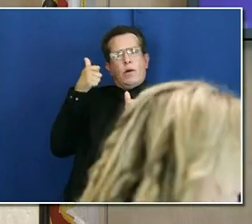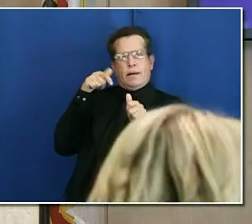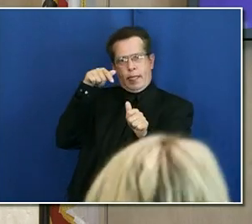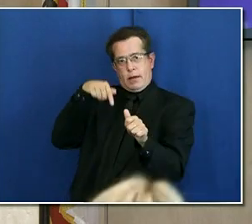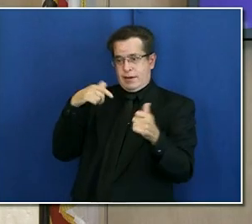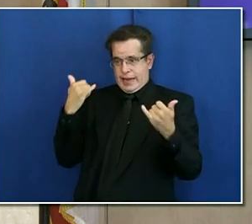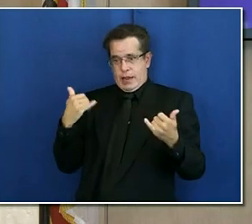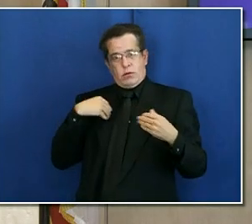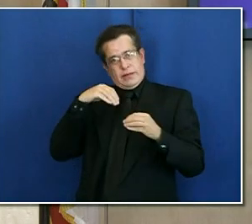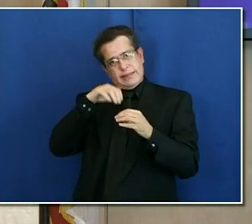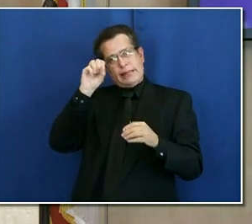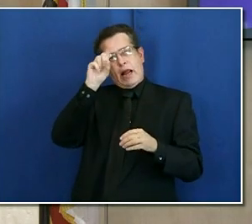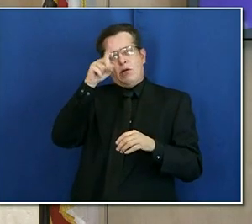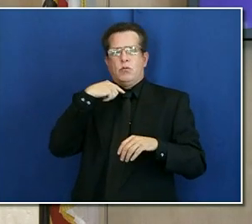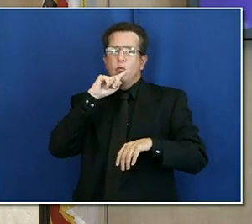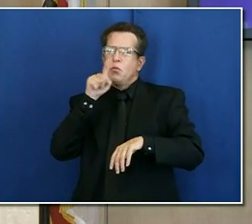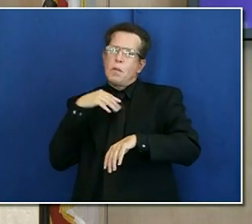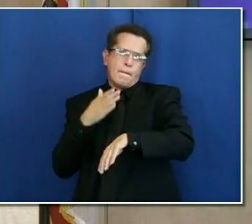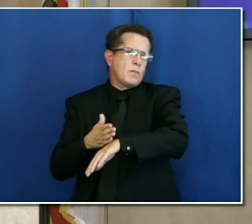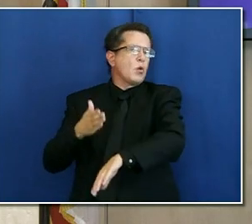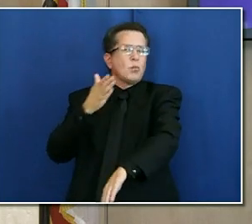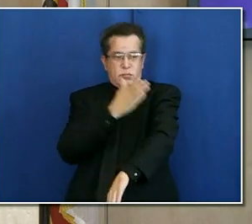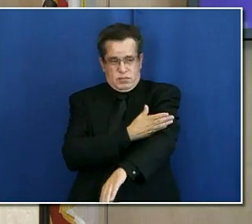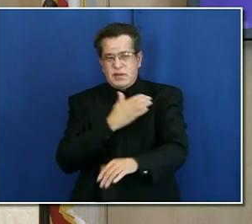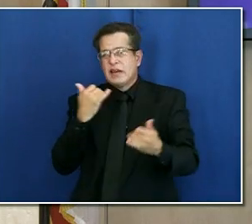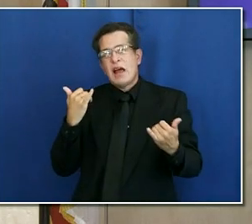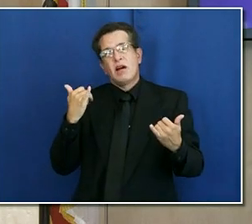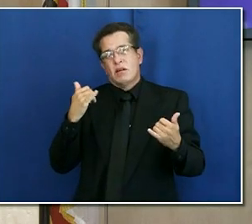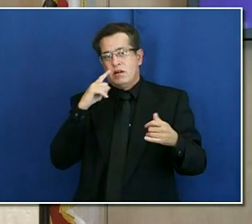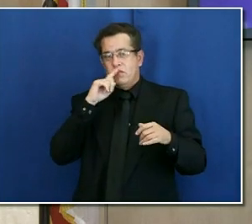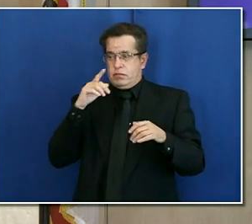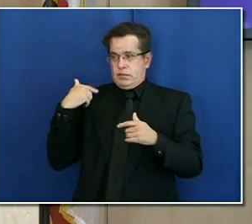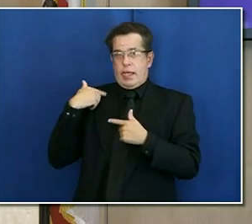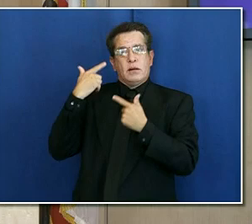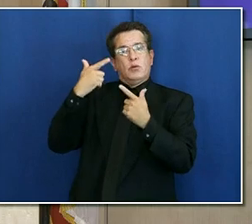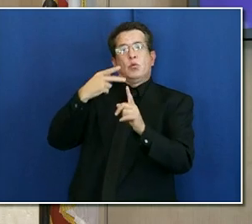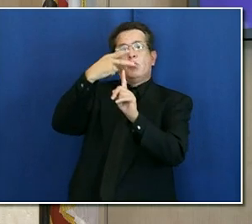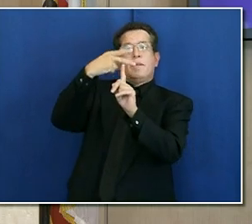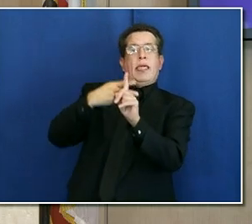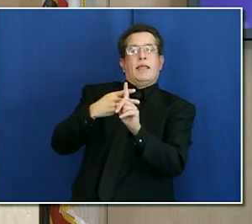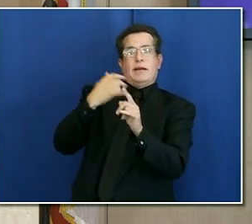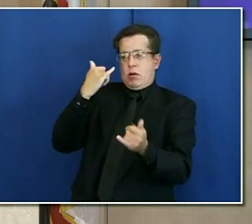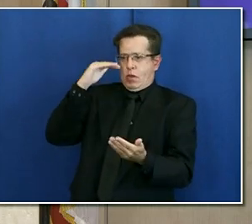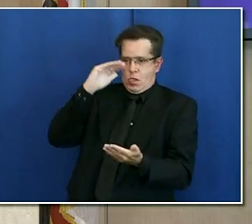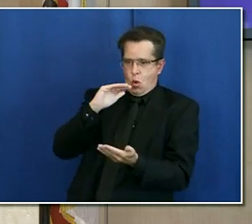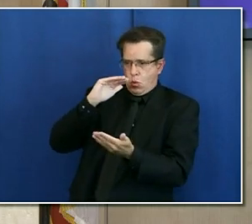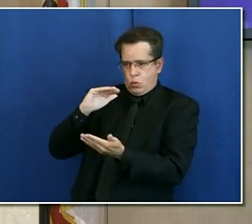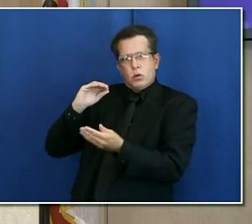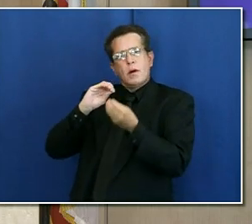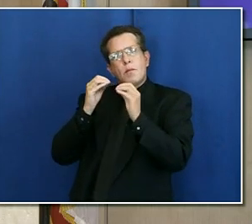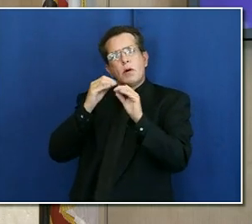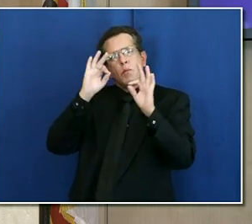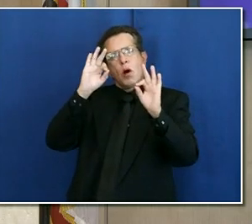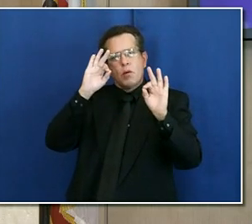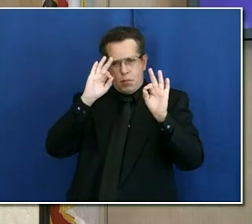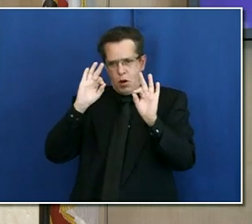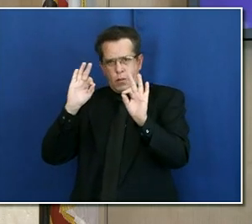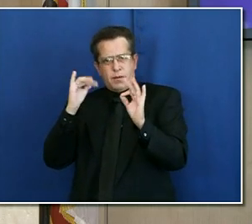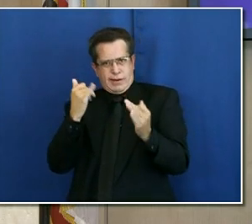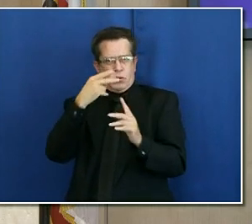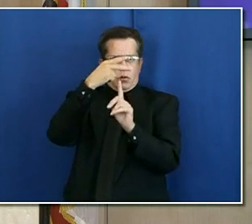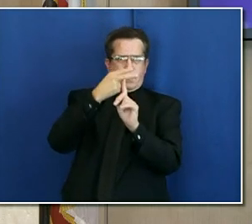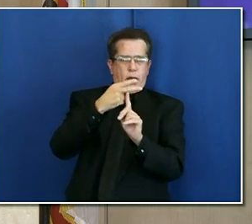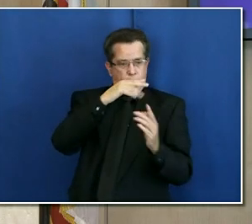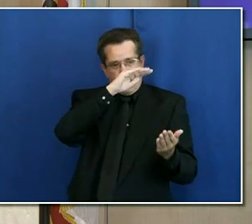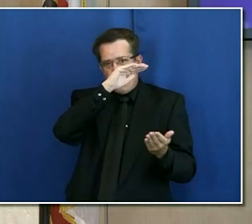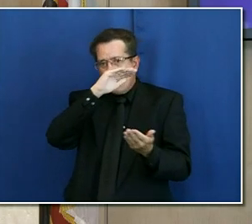County where we've seen tremendous progress over the recent months to 2 months in lowering our case count and slowing the spread and getting off